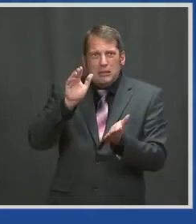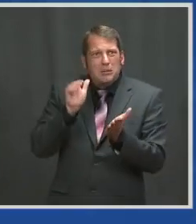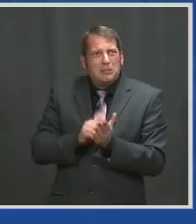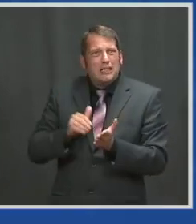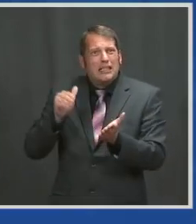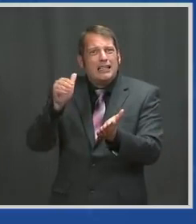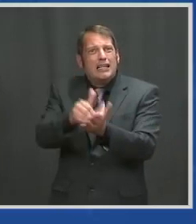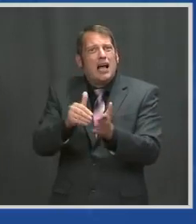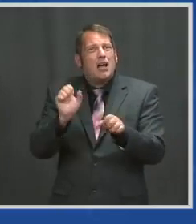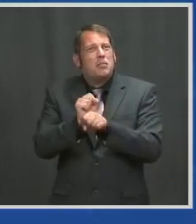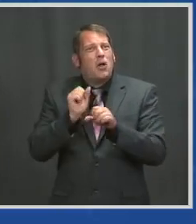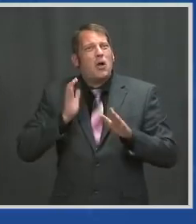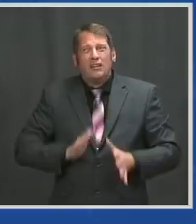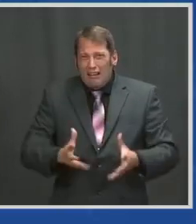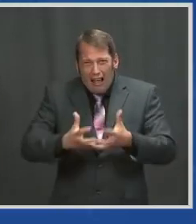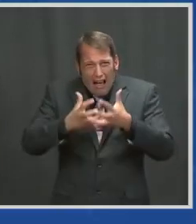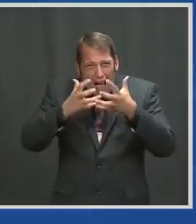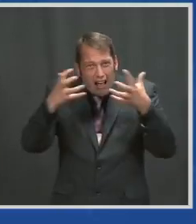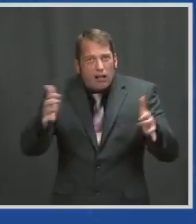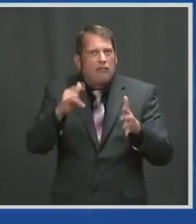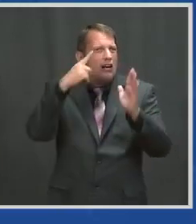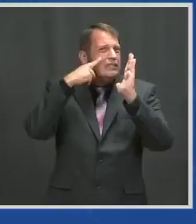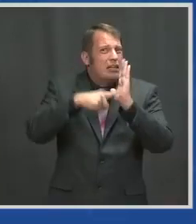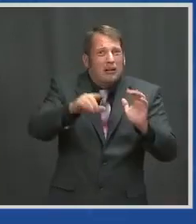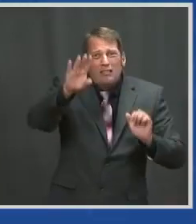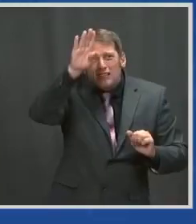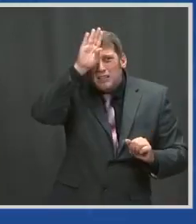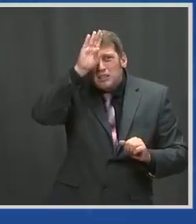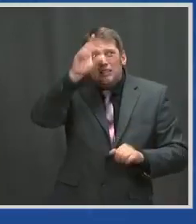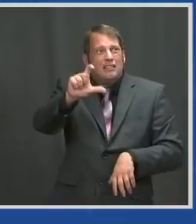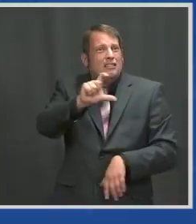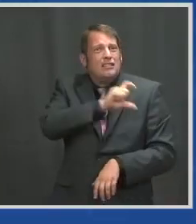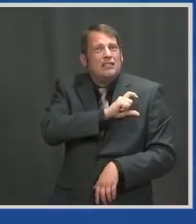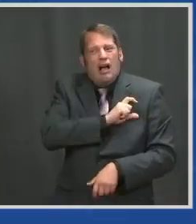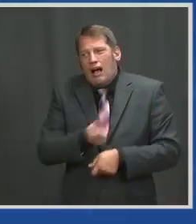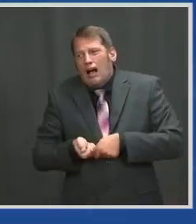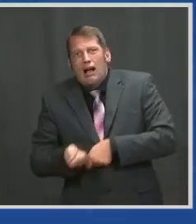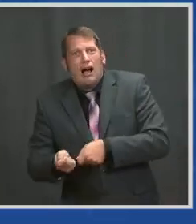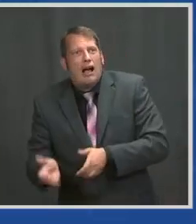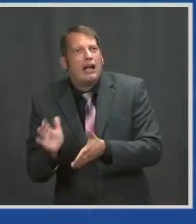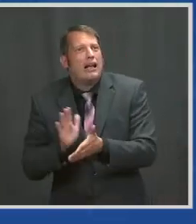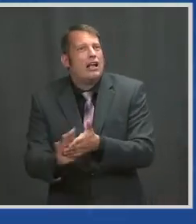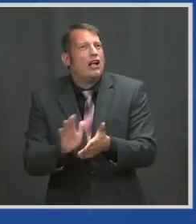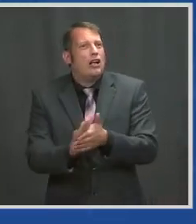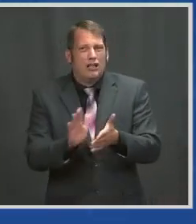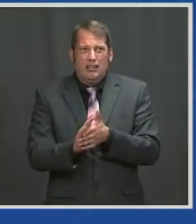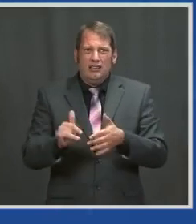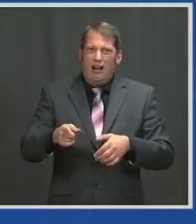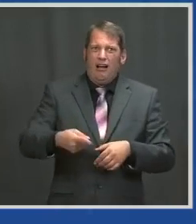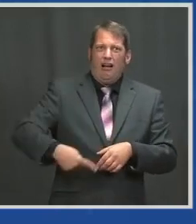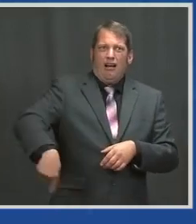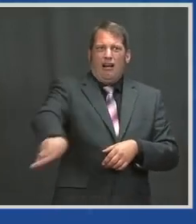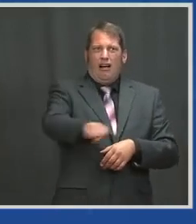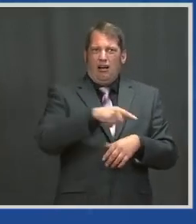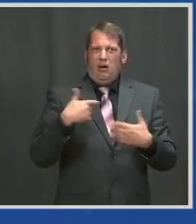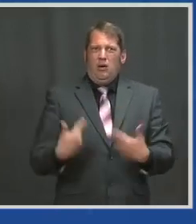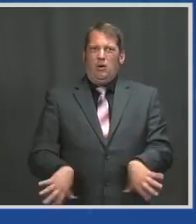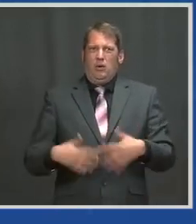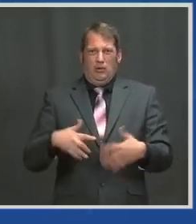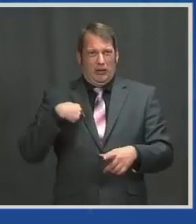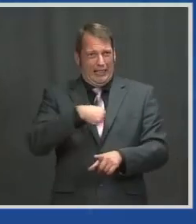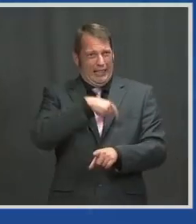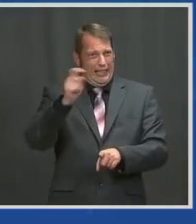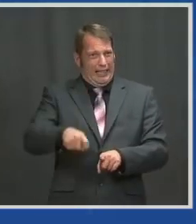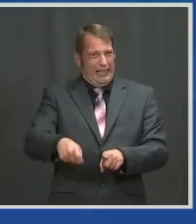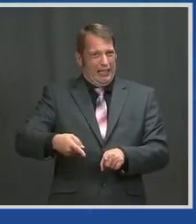police officers, sanitation workers, essential workers. But later this month, we're going to be distributing the first tranche